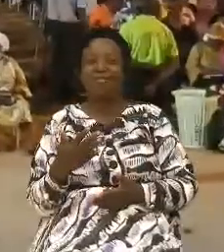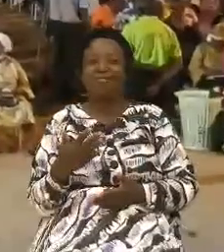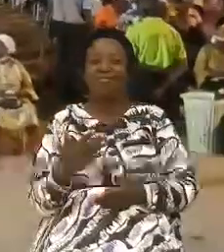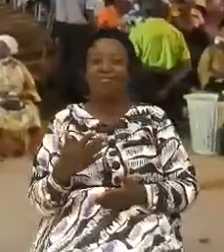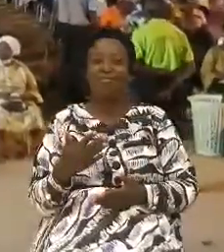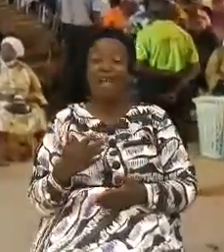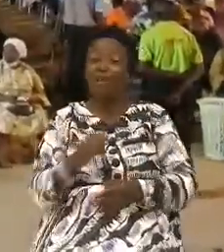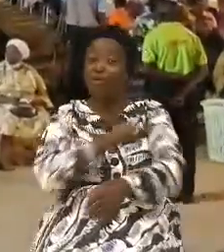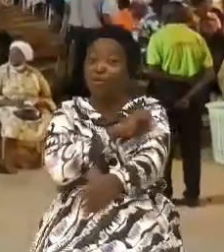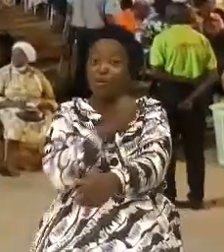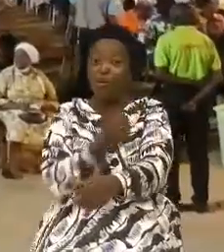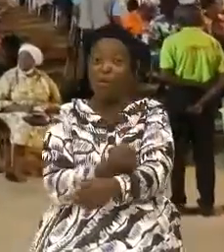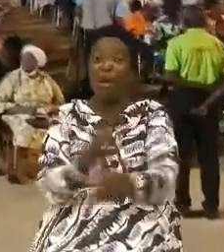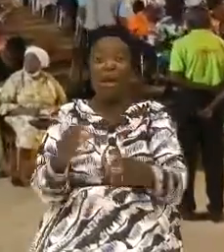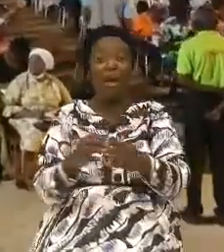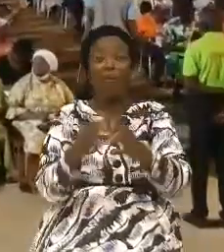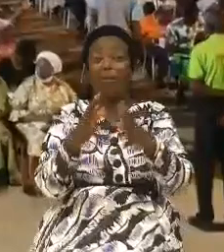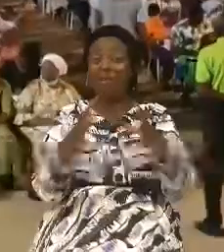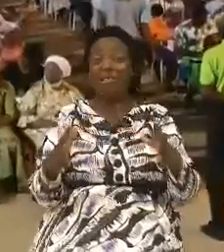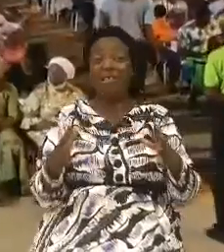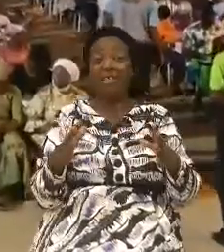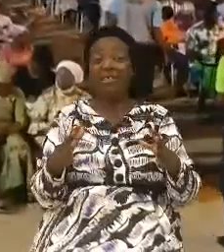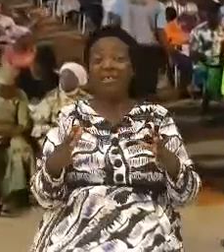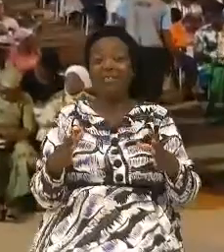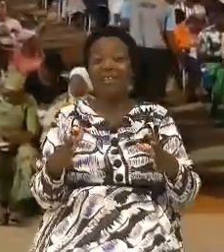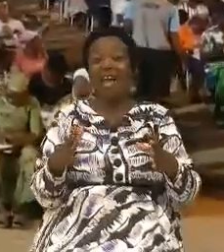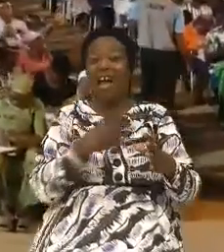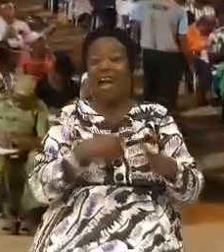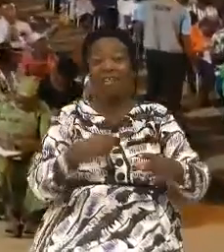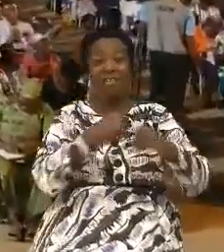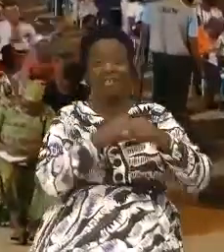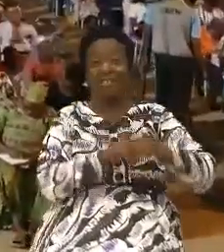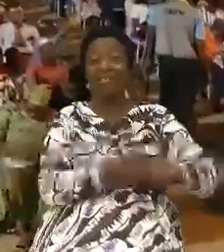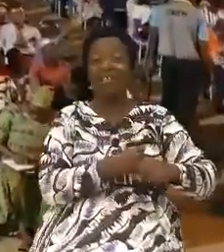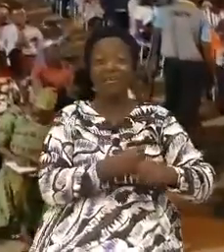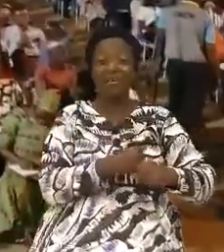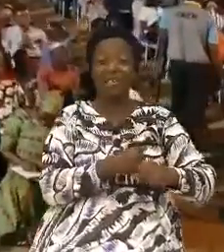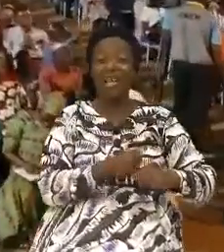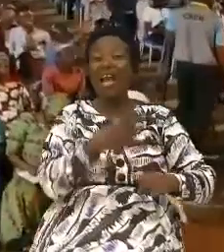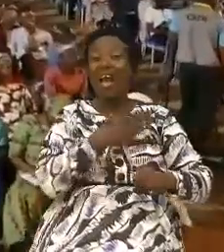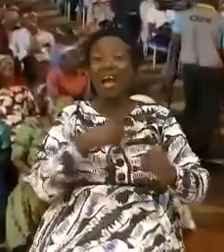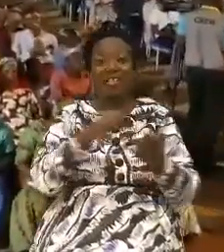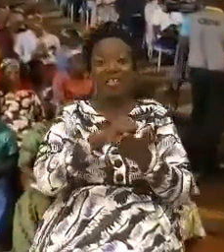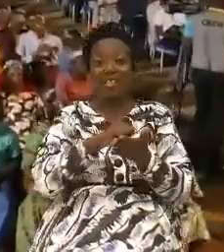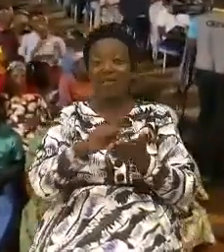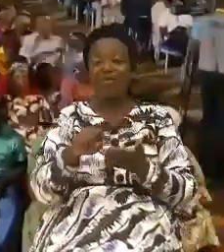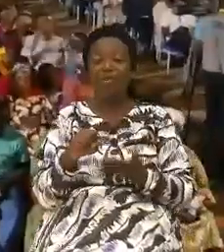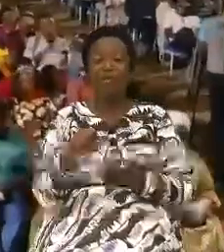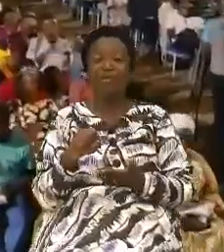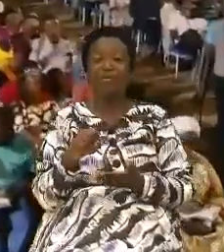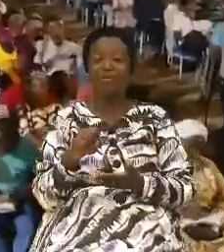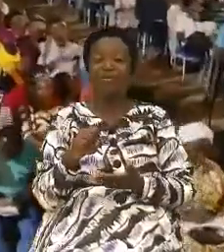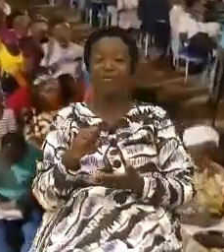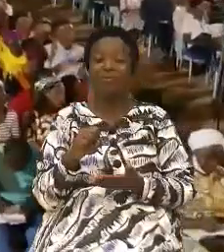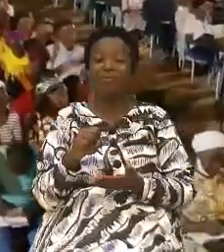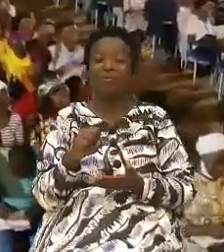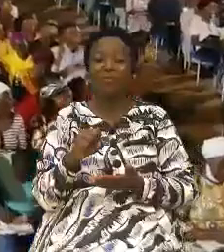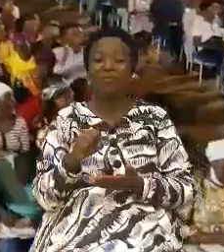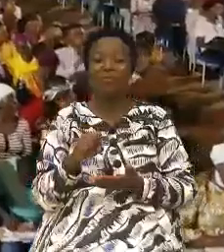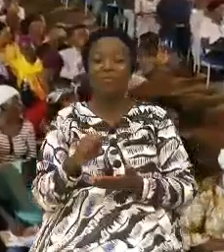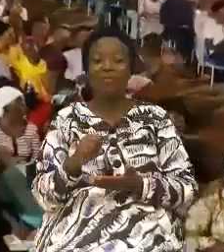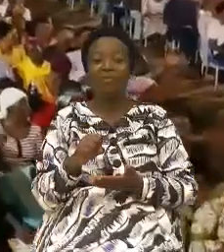Super abundance and security and sanctification.